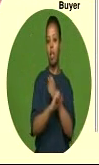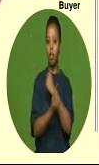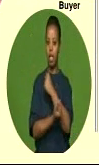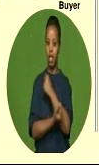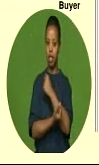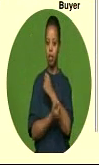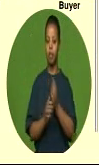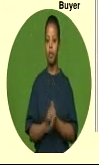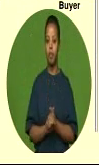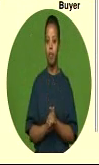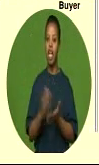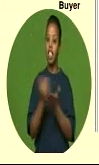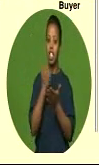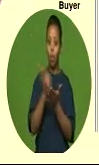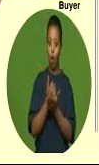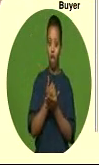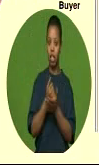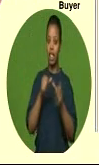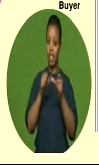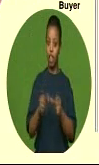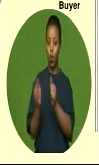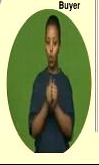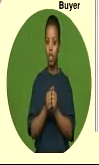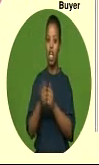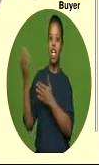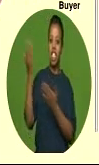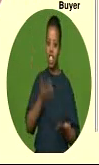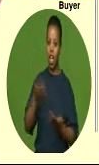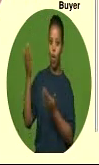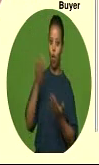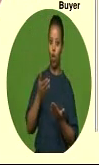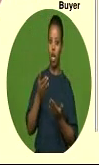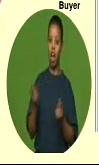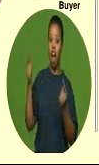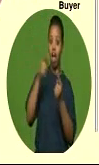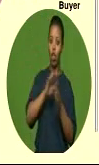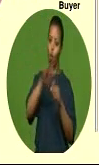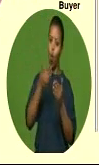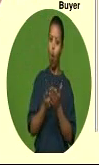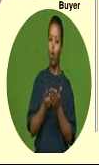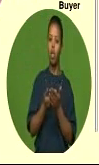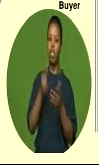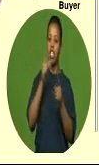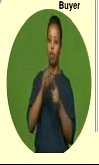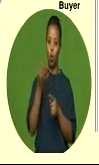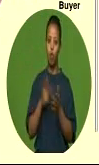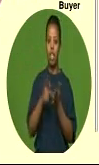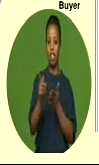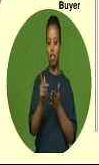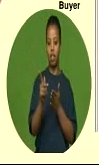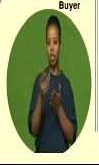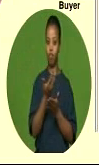basis. The product stays with the importer until all the terms of the sale have